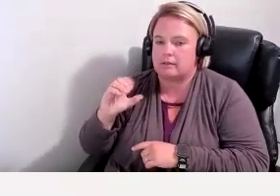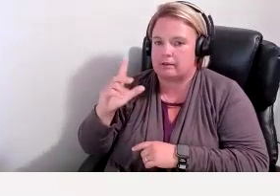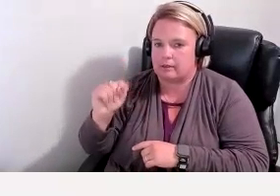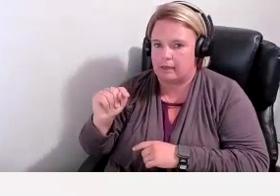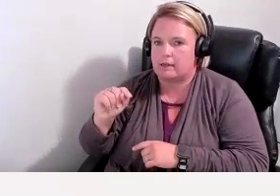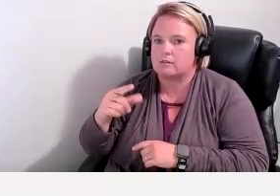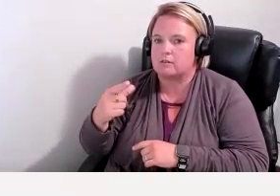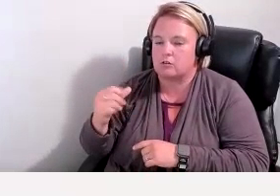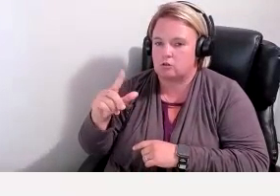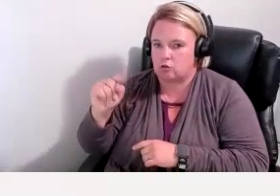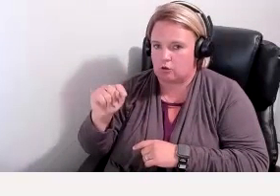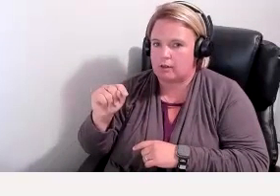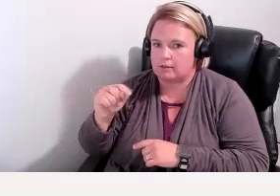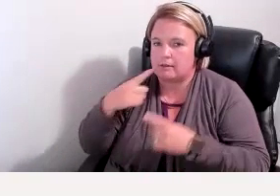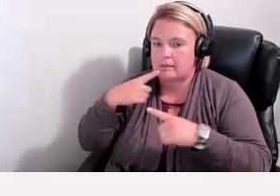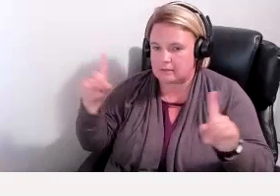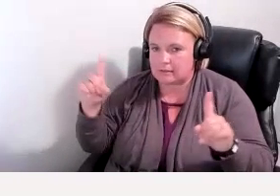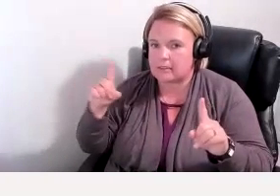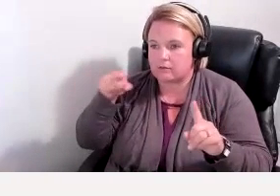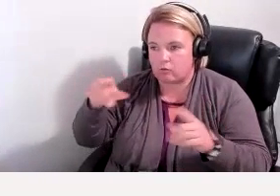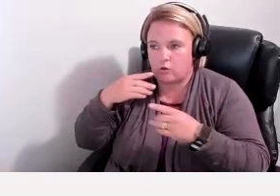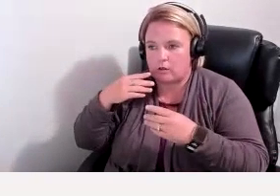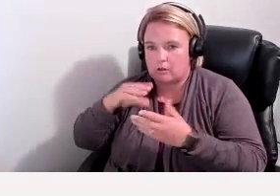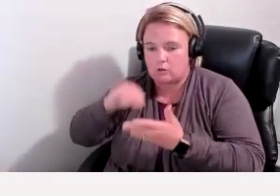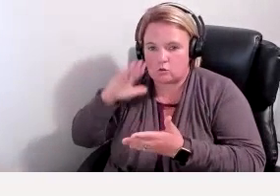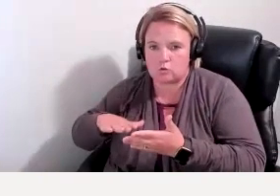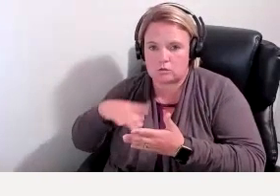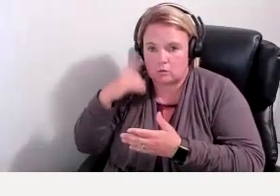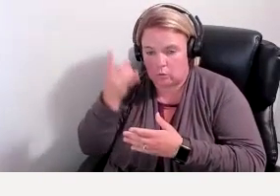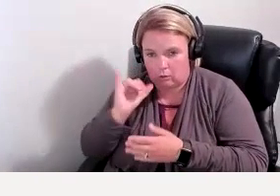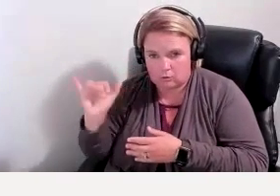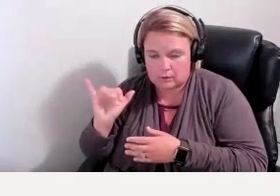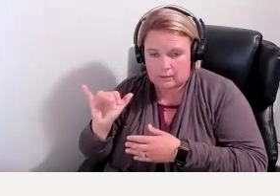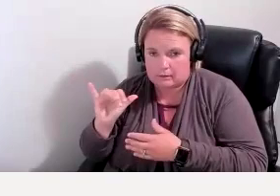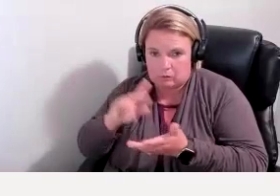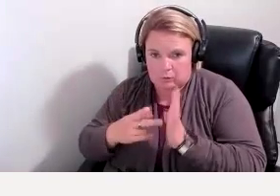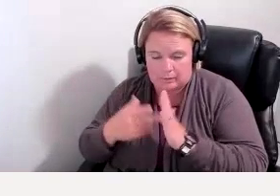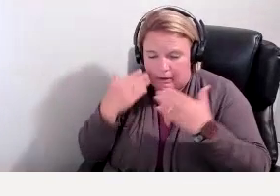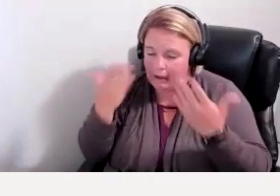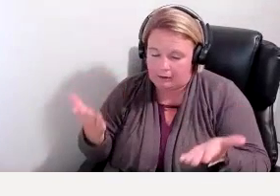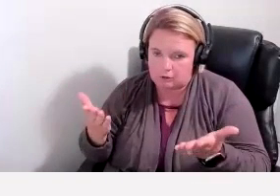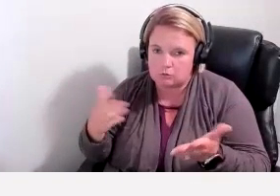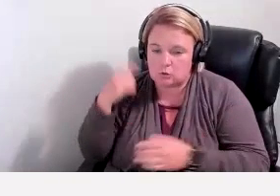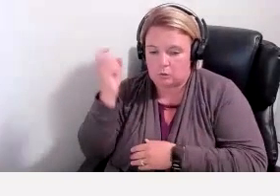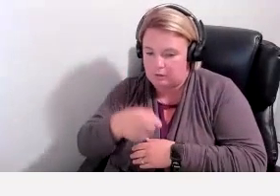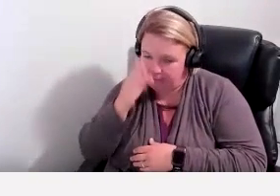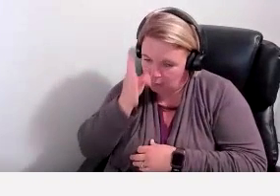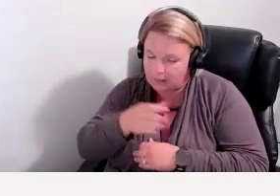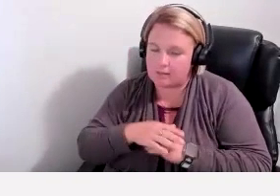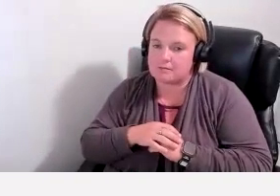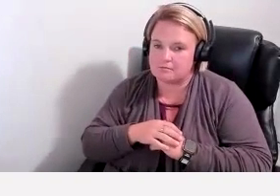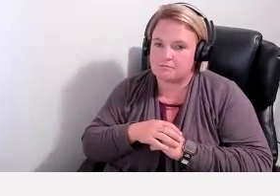the success and retention of the students. I don't know what it means to them, but that's what they want and that's what we will give them.